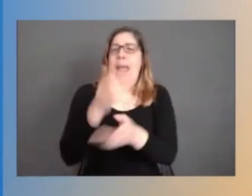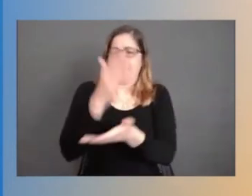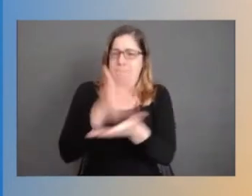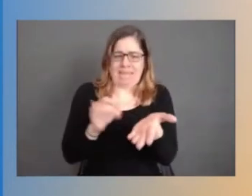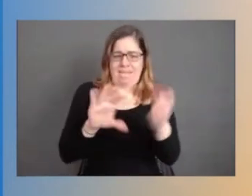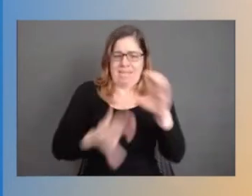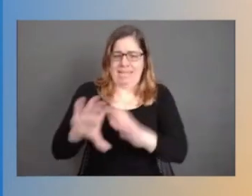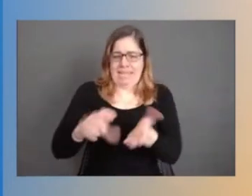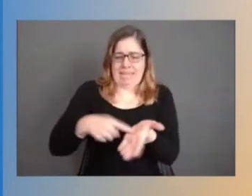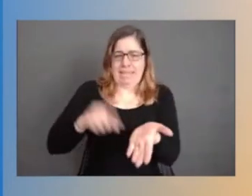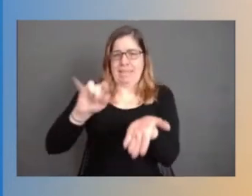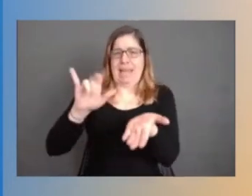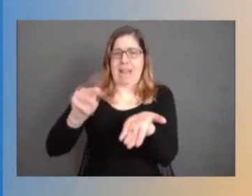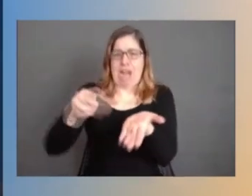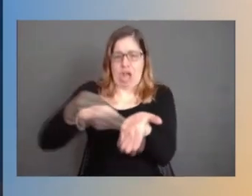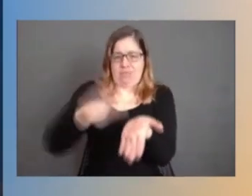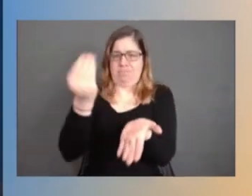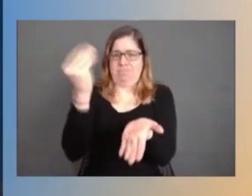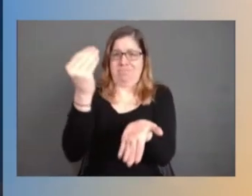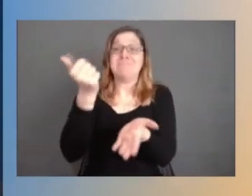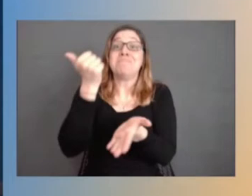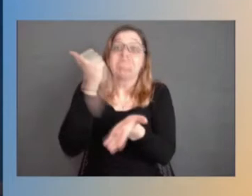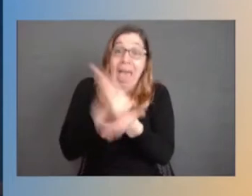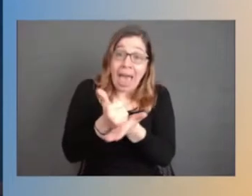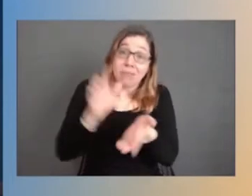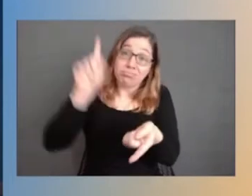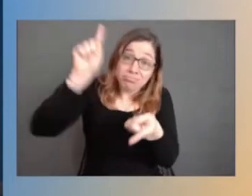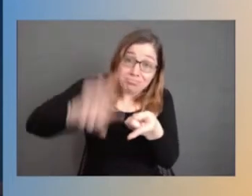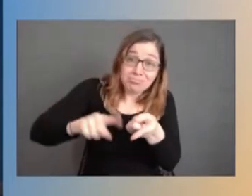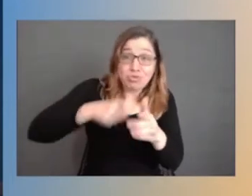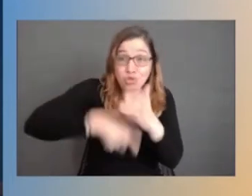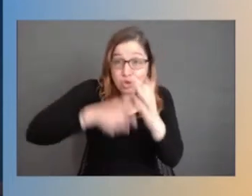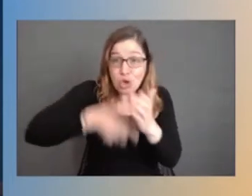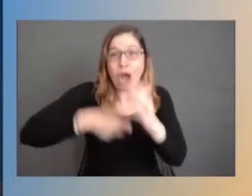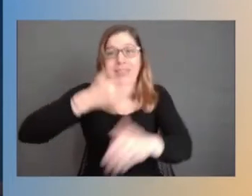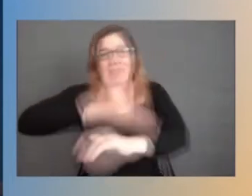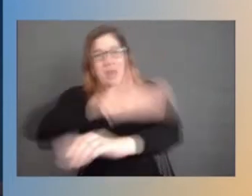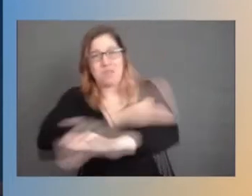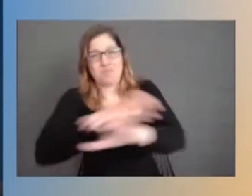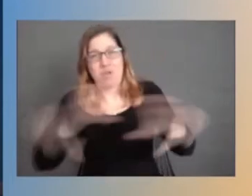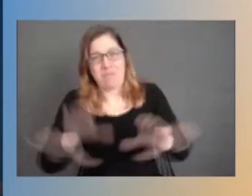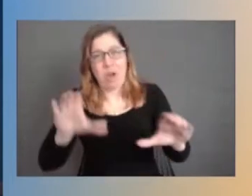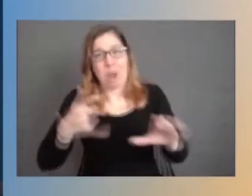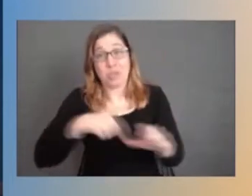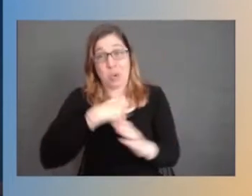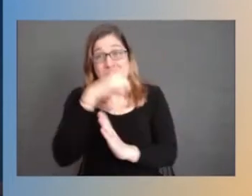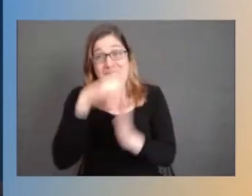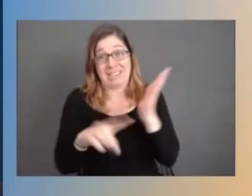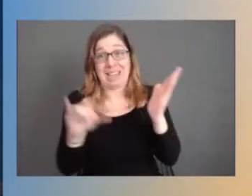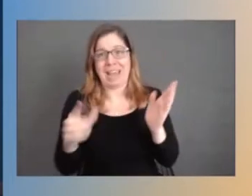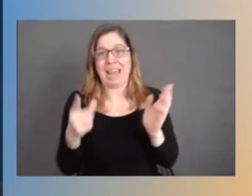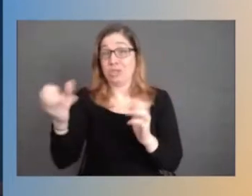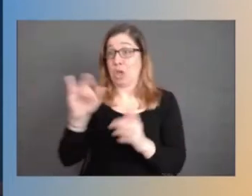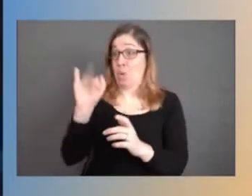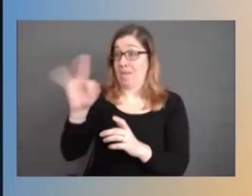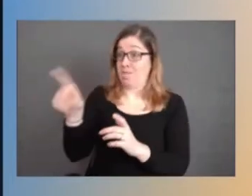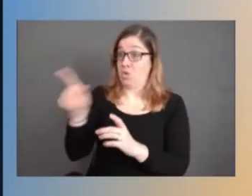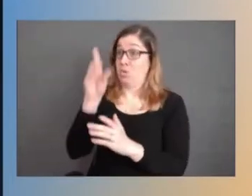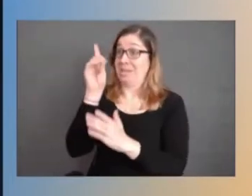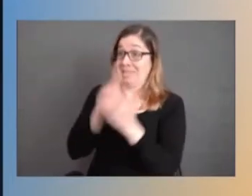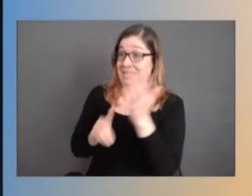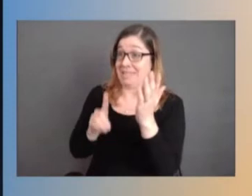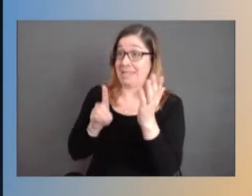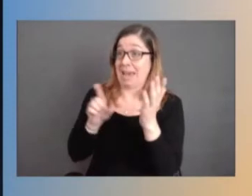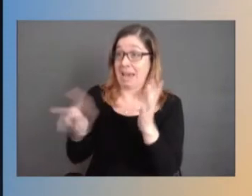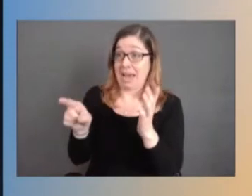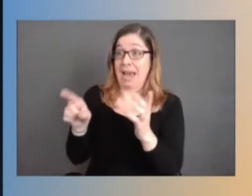down, and ultimately gives you better performance. And so we design a full SoC, a full— So we do one integrated design, we take all the parts, we make them all work